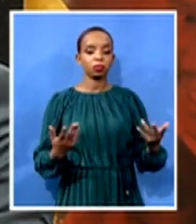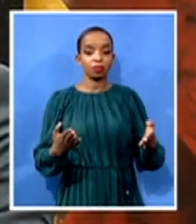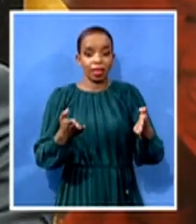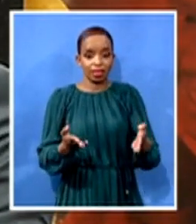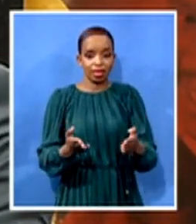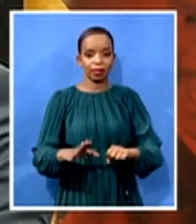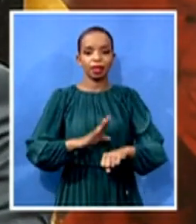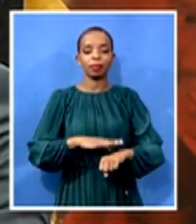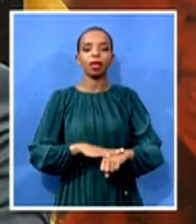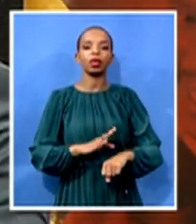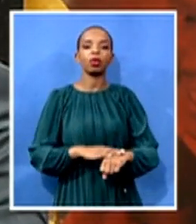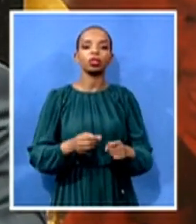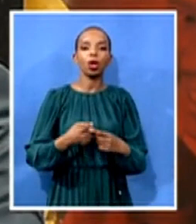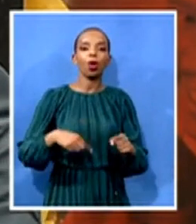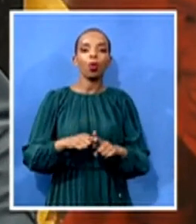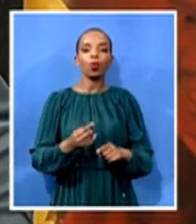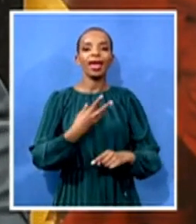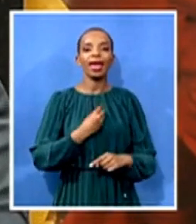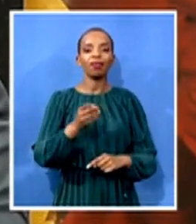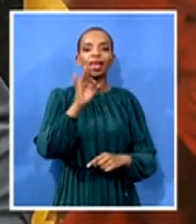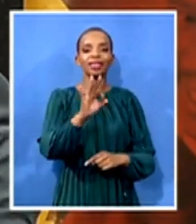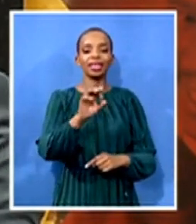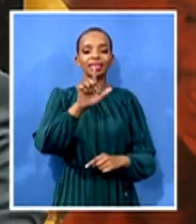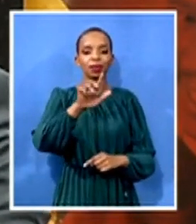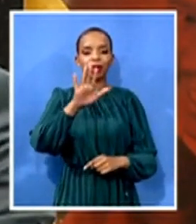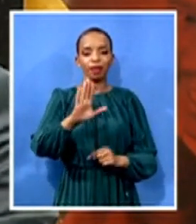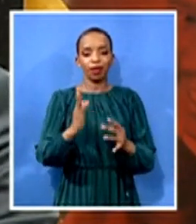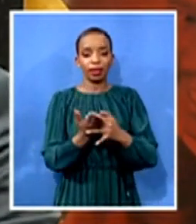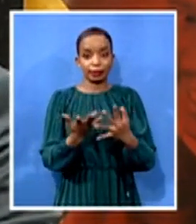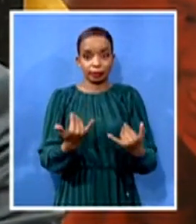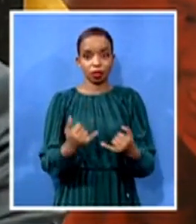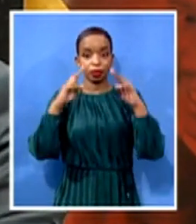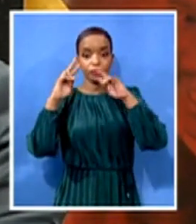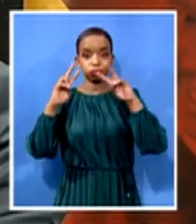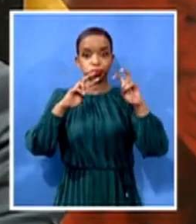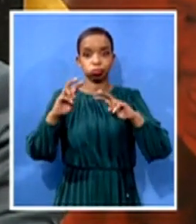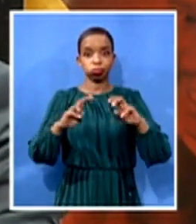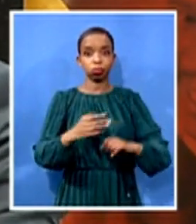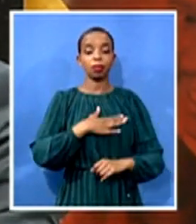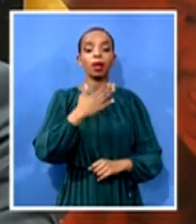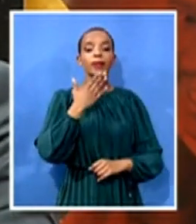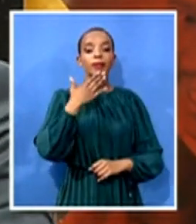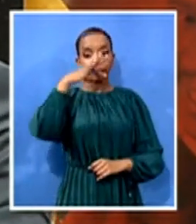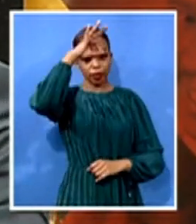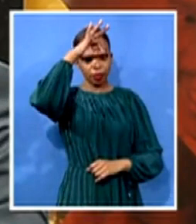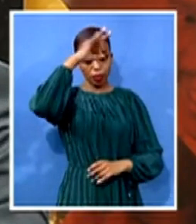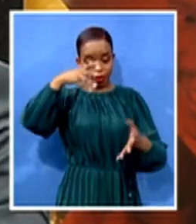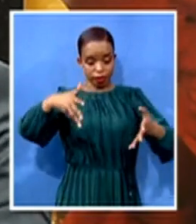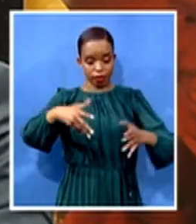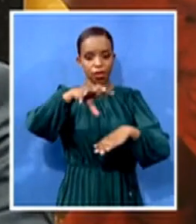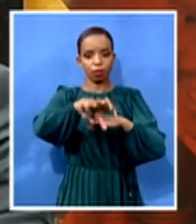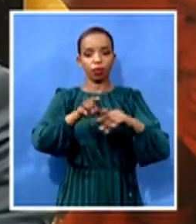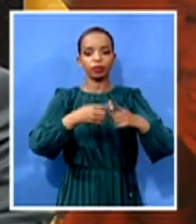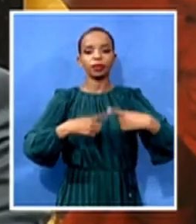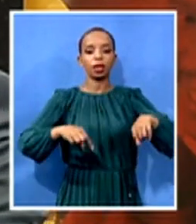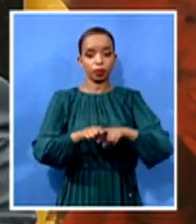375 cases of rape that are being investigated by the South African Police Services in our province. We reiterate the call for all